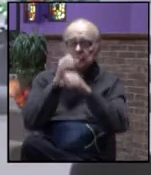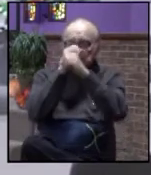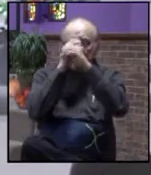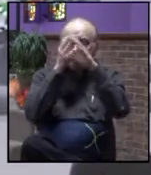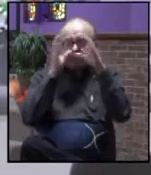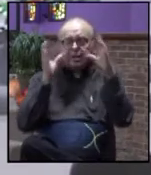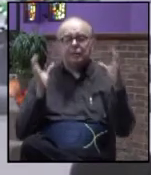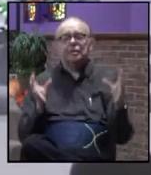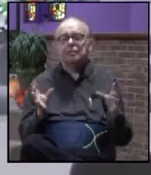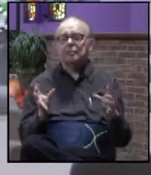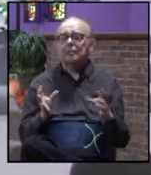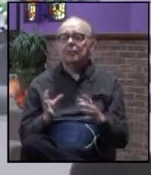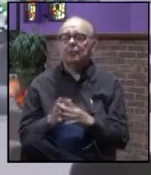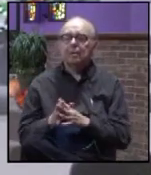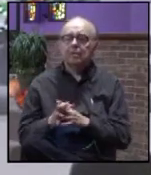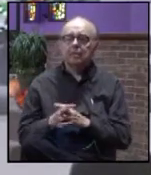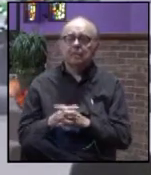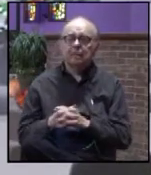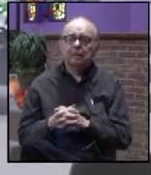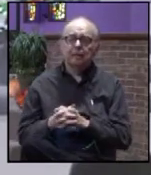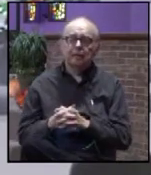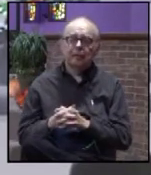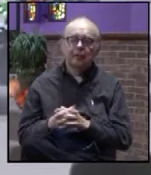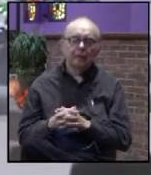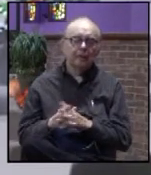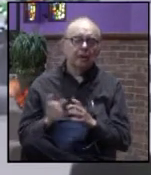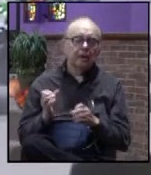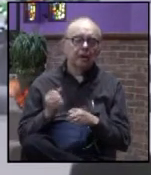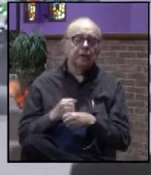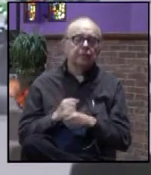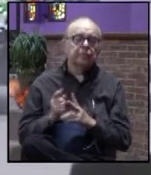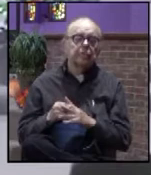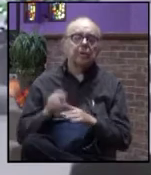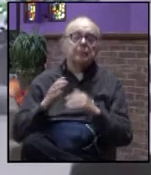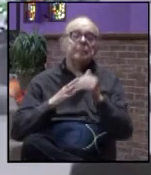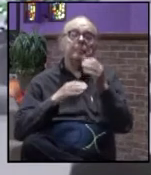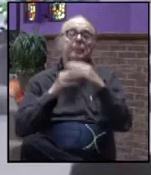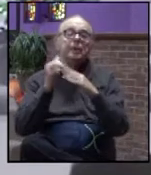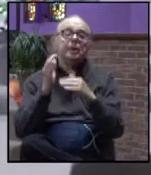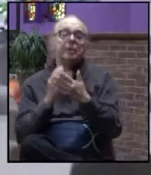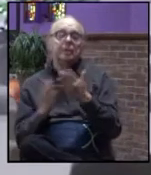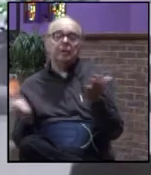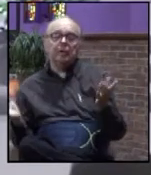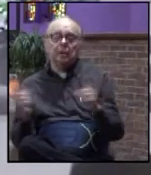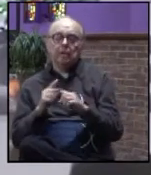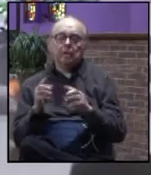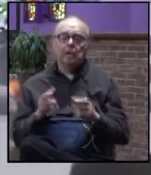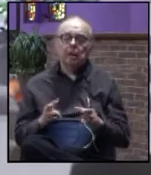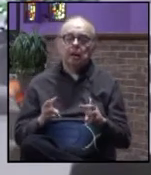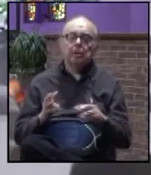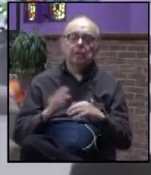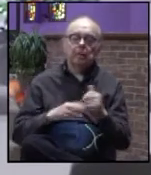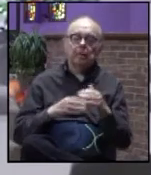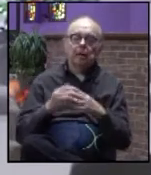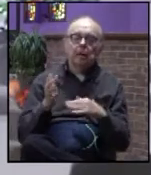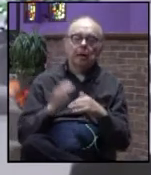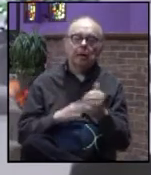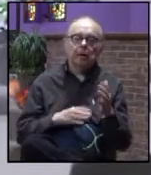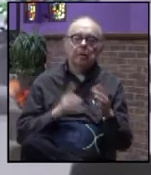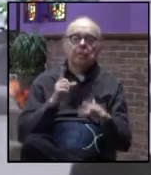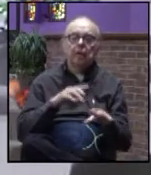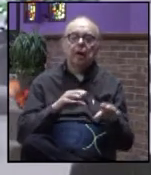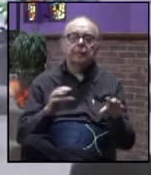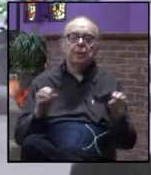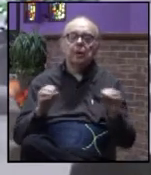to just start building something. But the only way that you could build it is you've got to put it